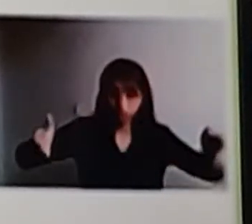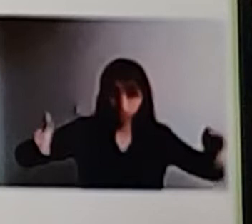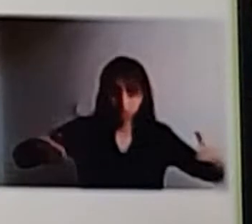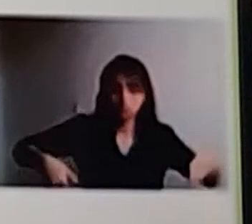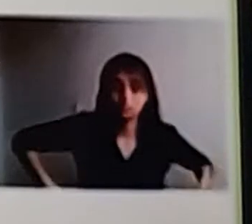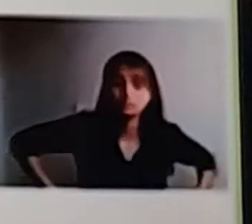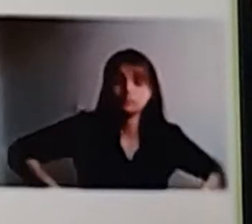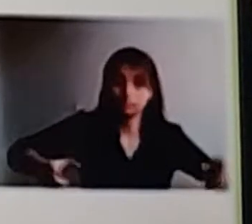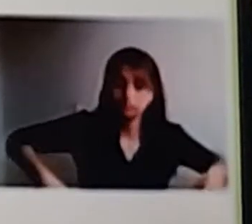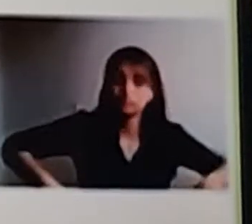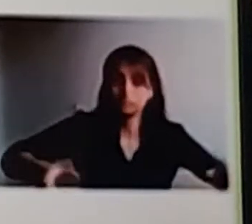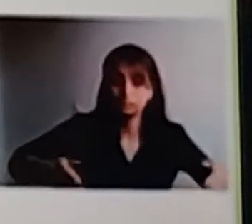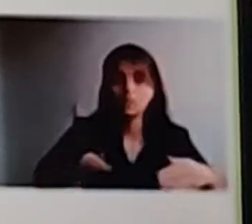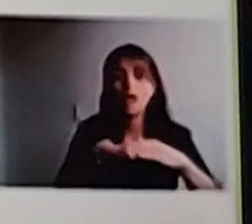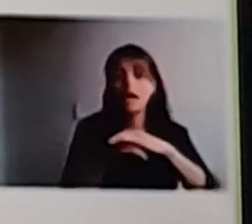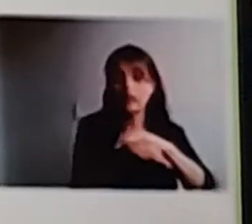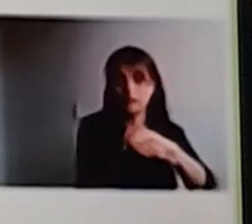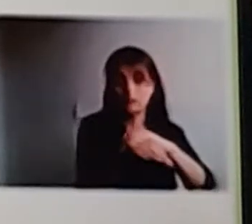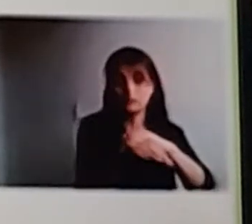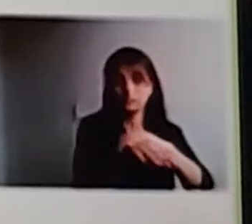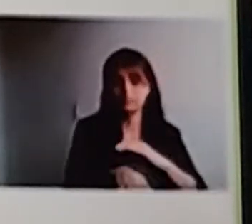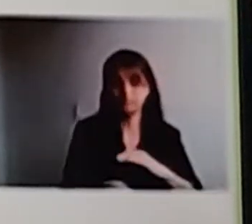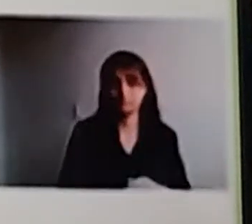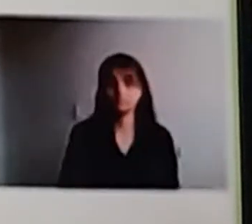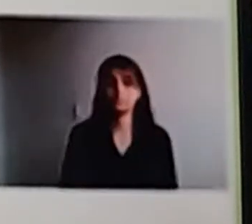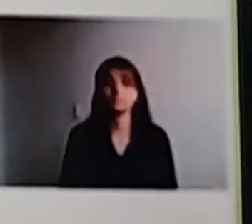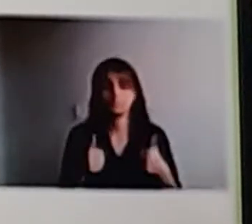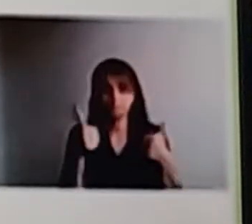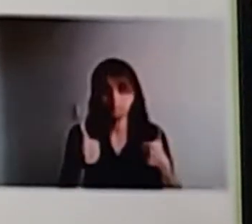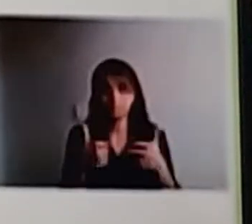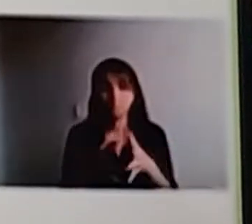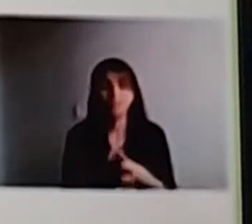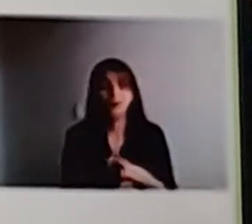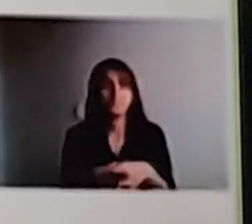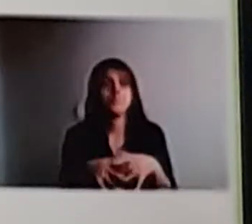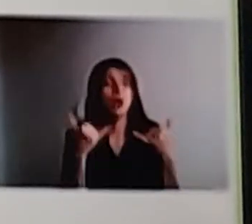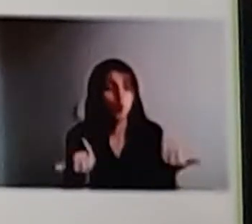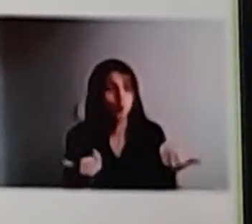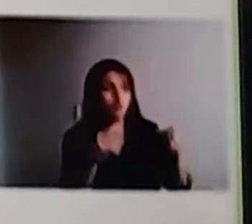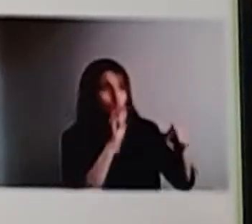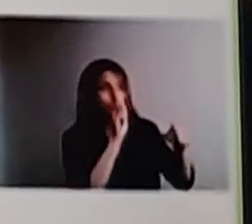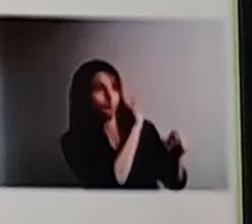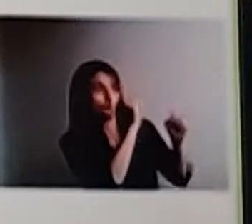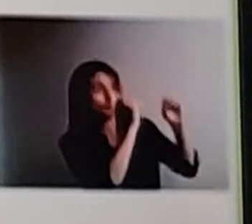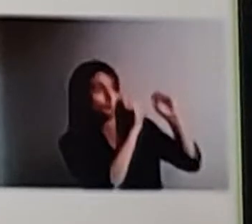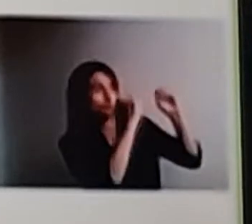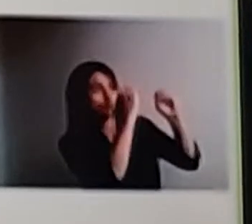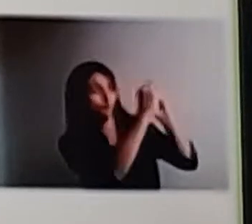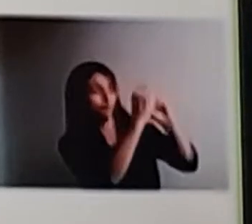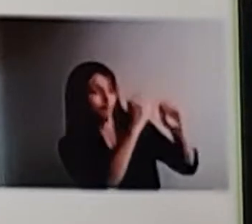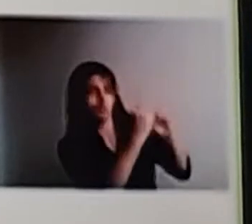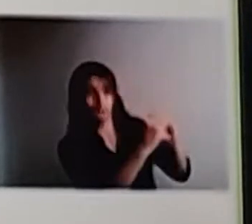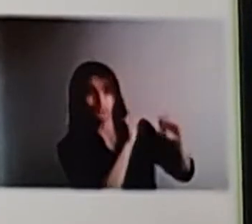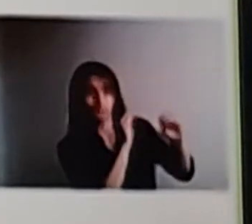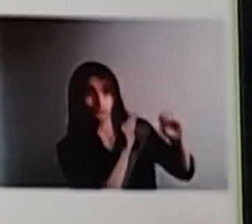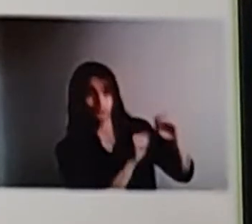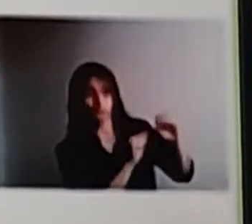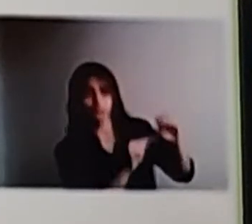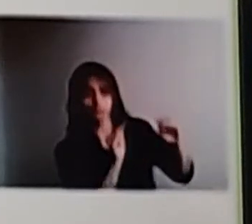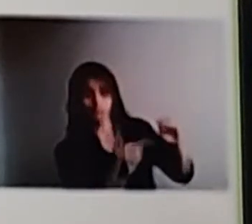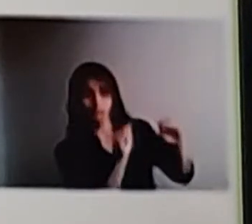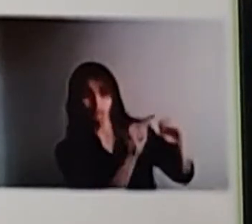second floor, third floor, the door is opening, the door is closing, so that the person with disability knows which floor he is